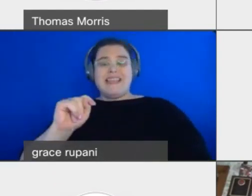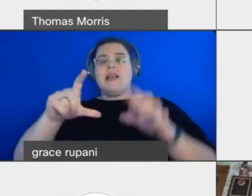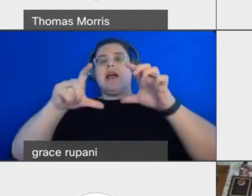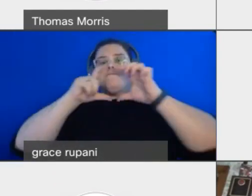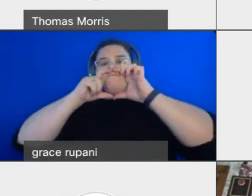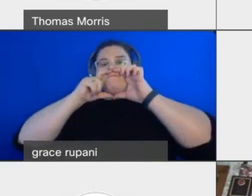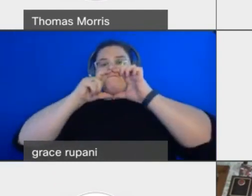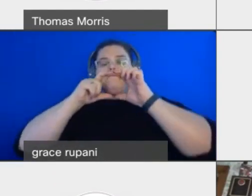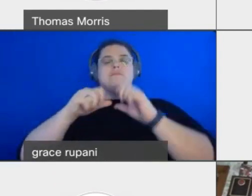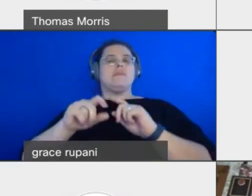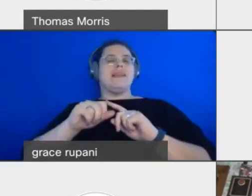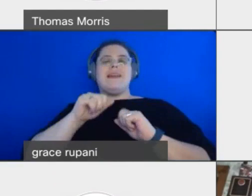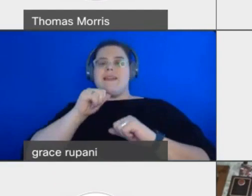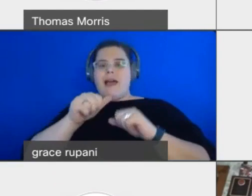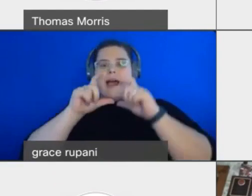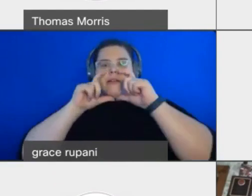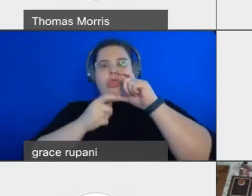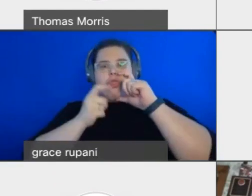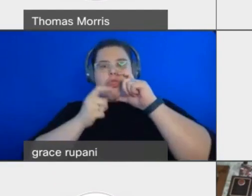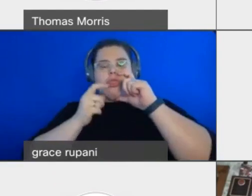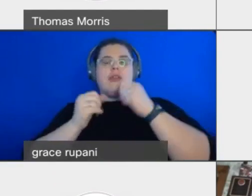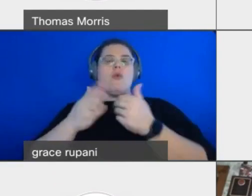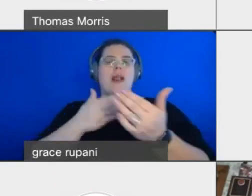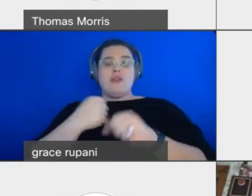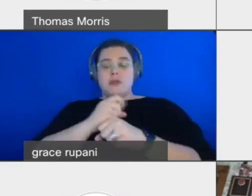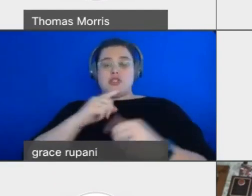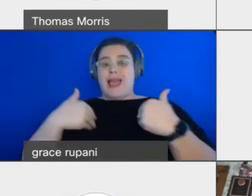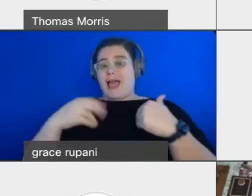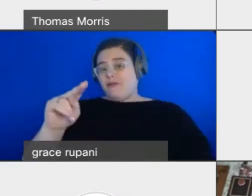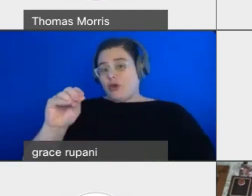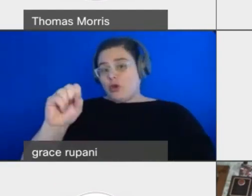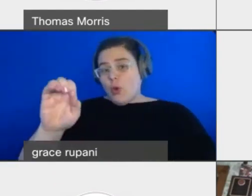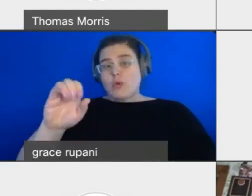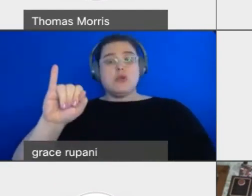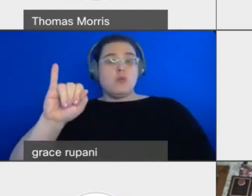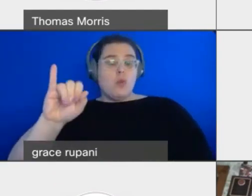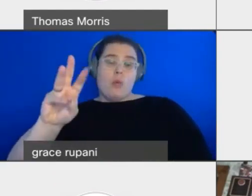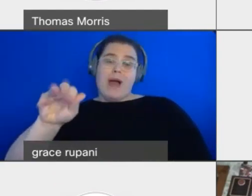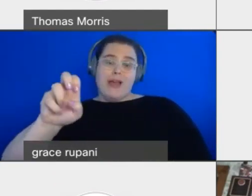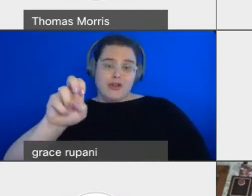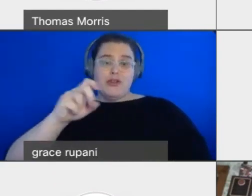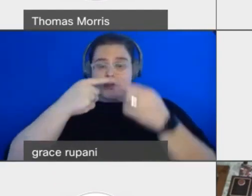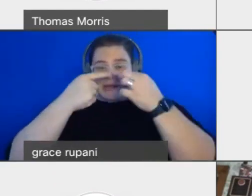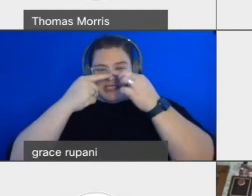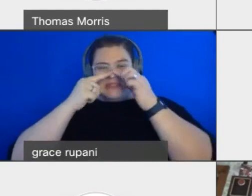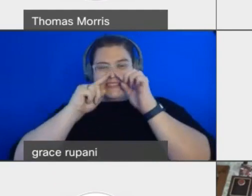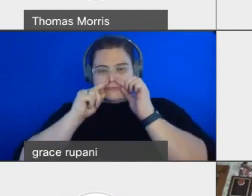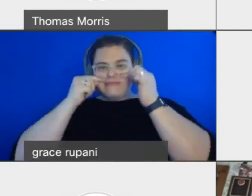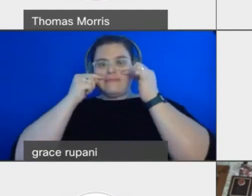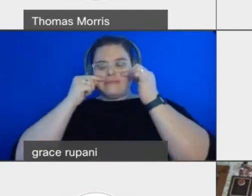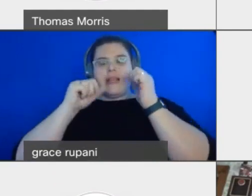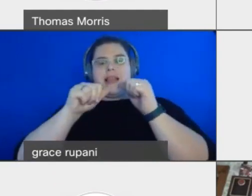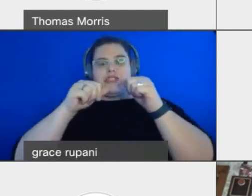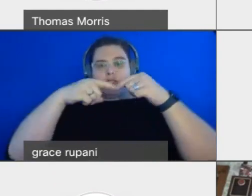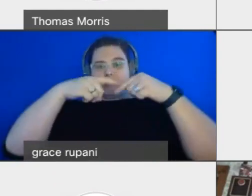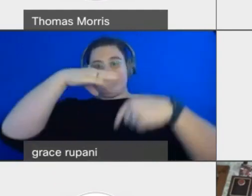they mostly have nose wires. Using that medical face masks that have two ties that go